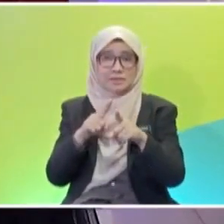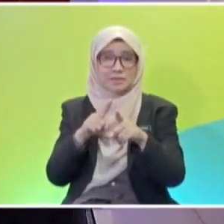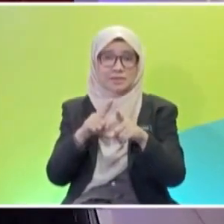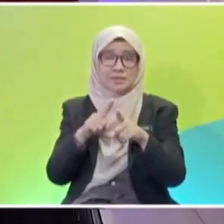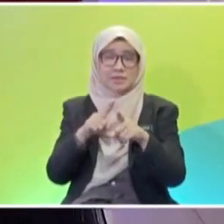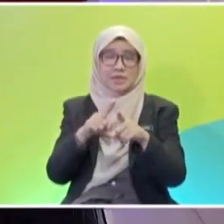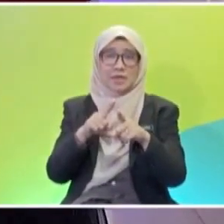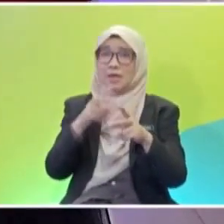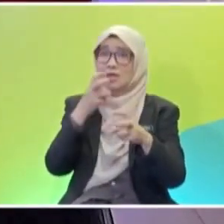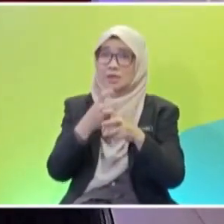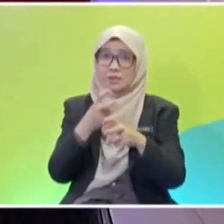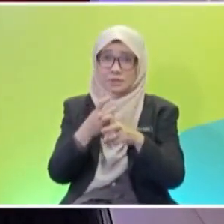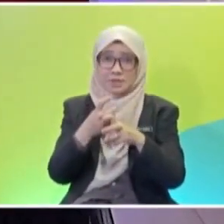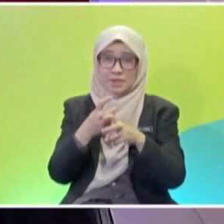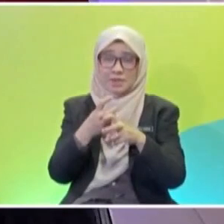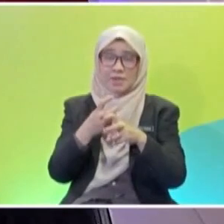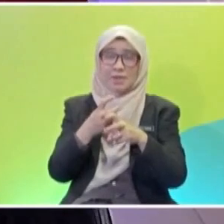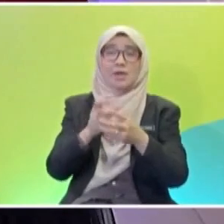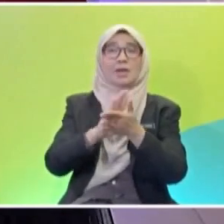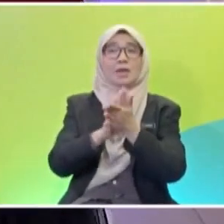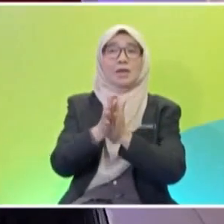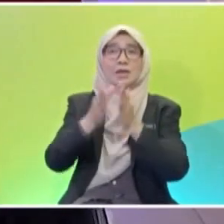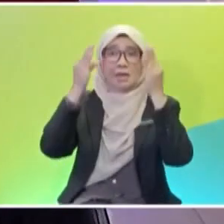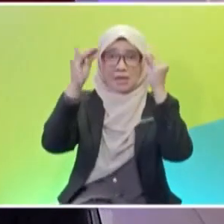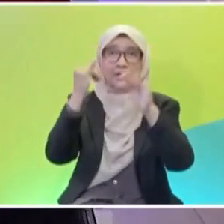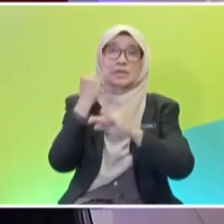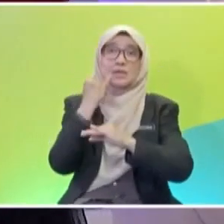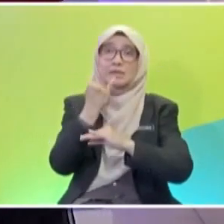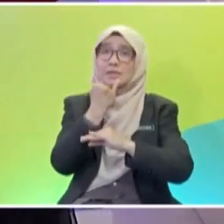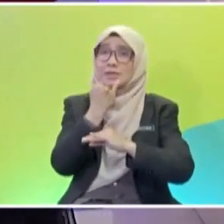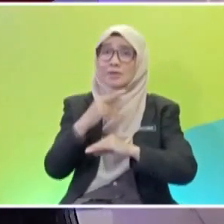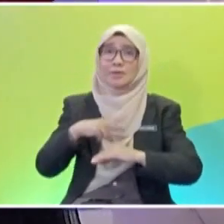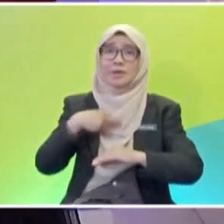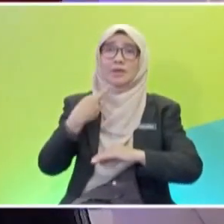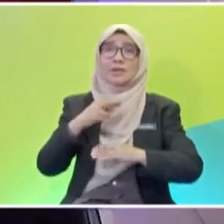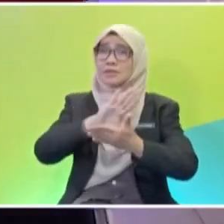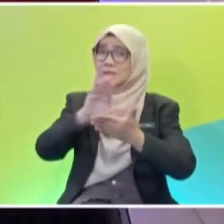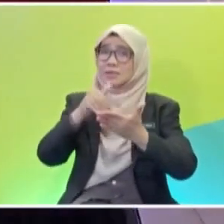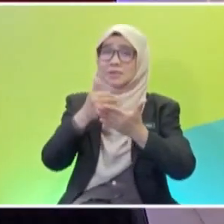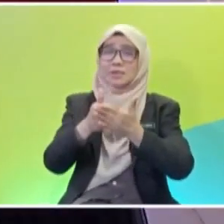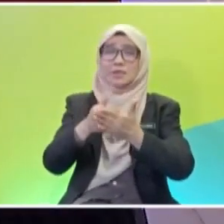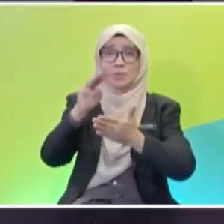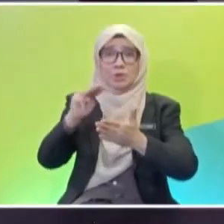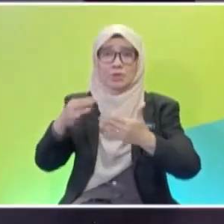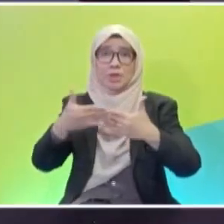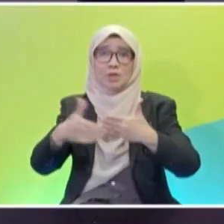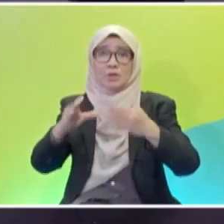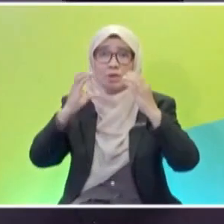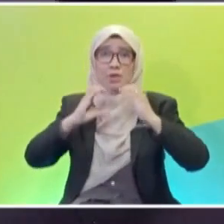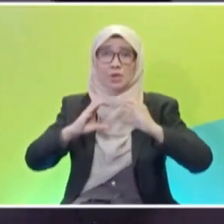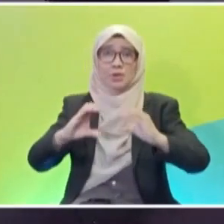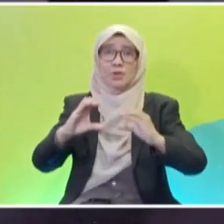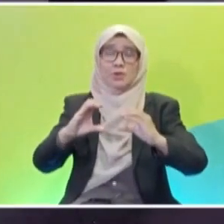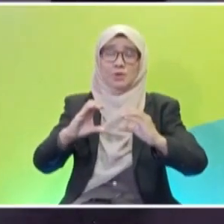me, I wouldn't quantify because right. they have tried their best and mm-hmm. they have given their best. Yes. Okay. Would you say they did a great job? Oh,